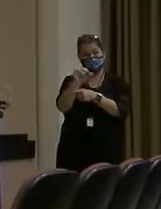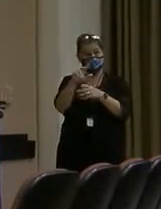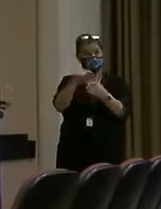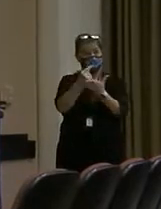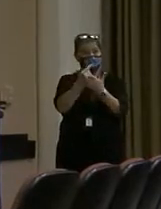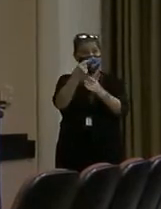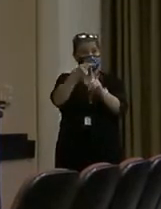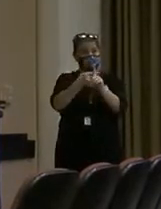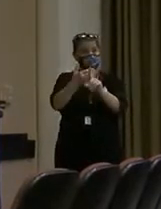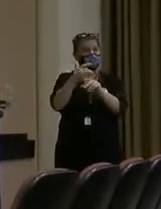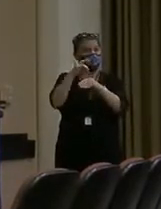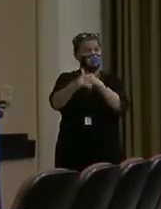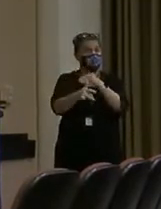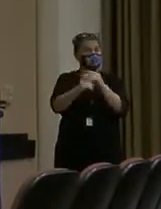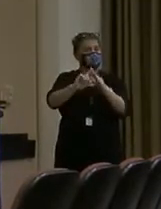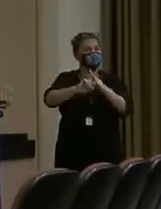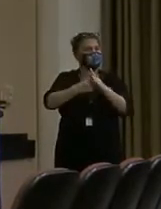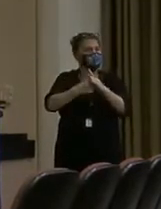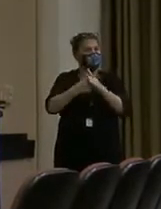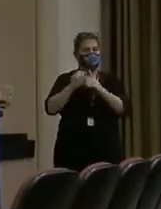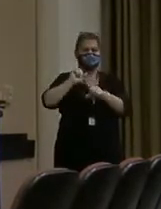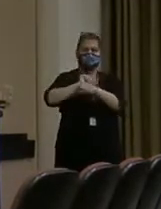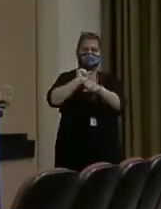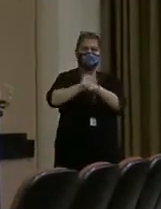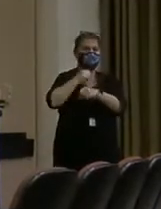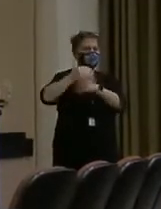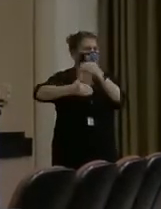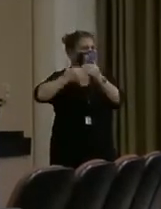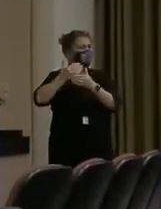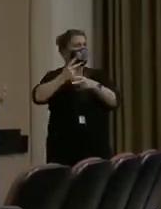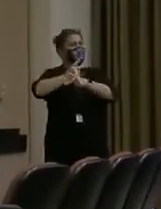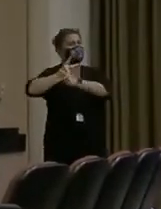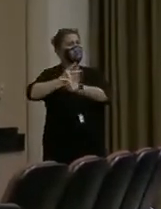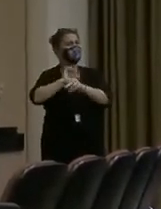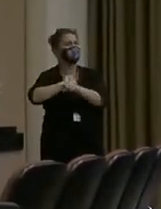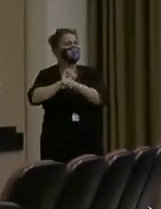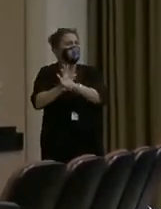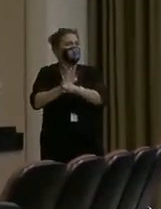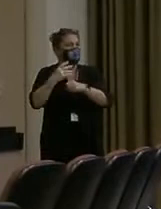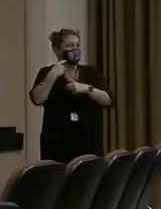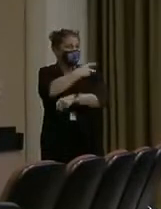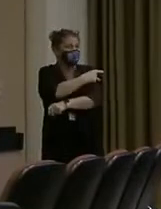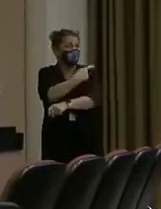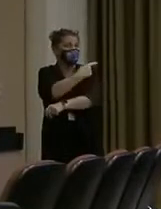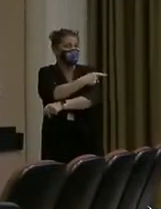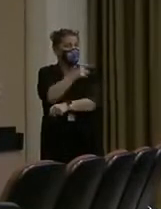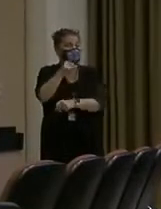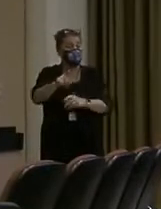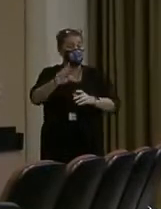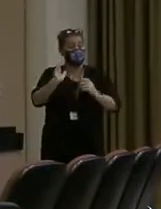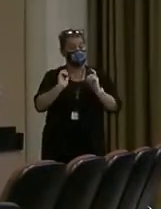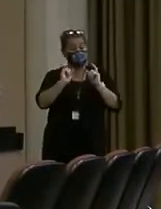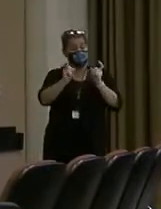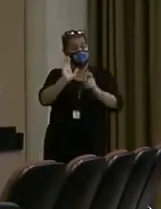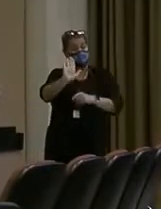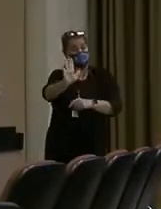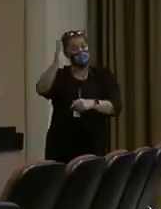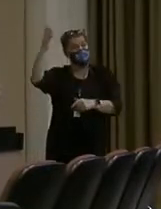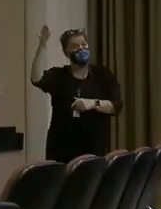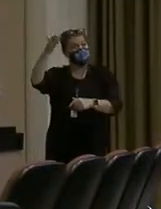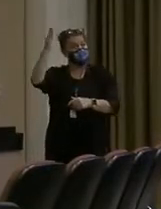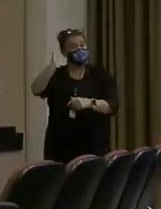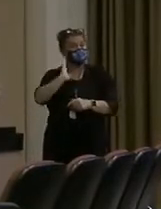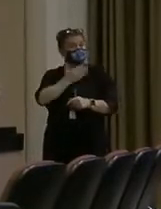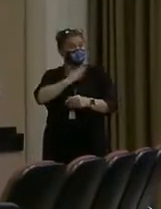month early to join the front line to care for COVID patients. When she gave her speech at